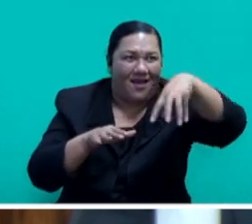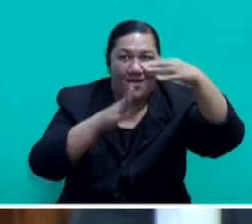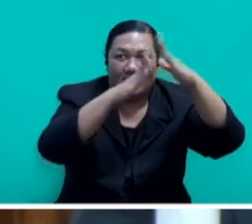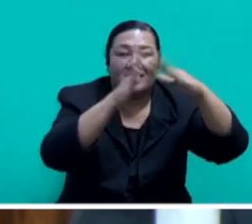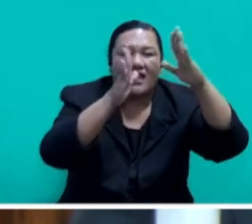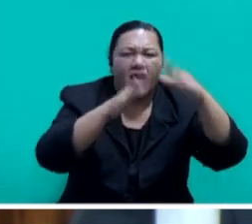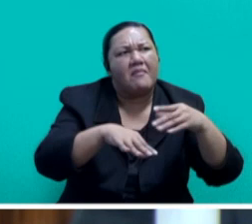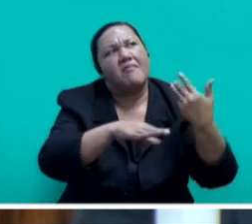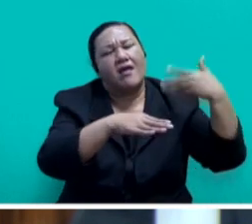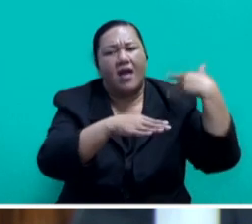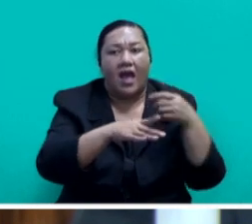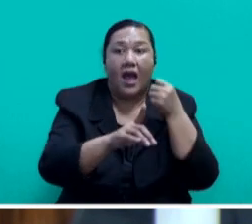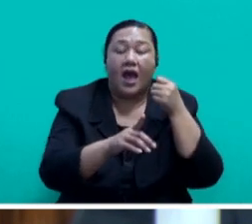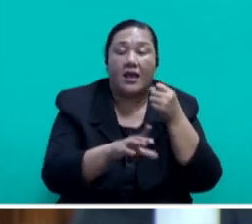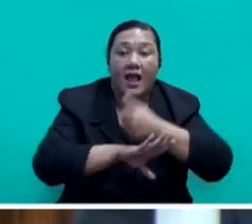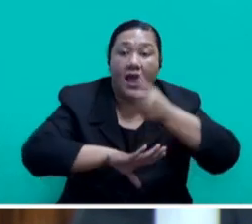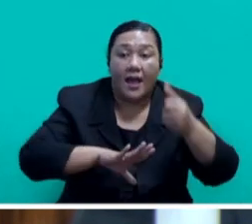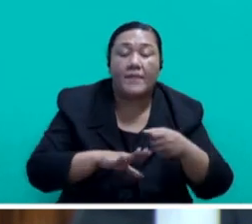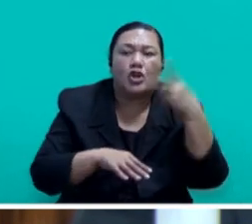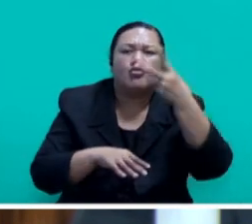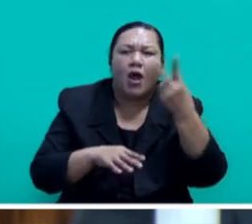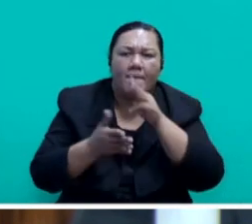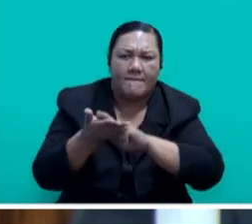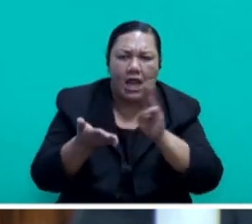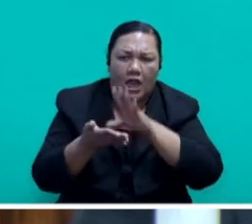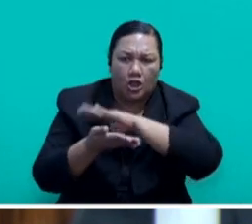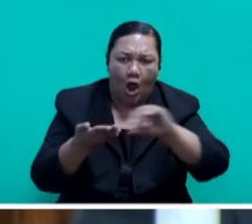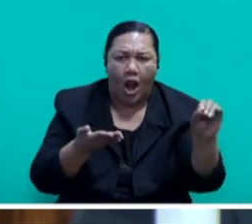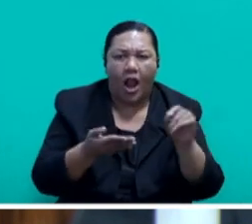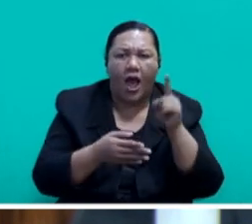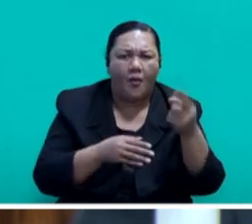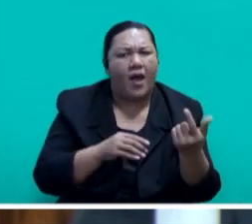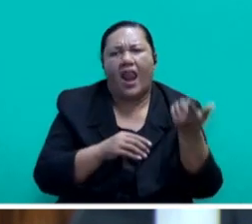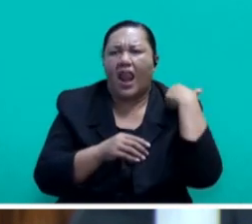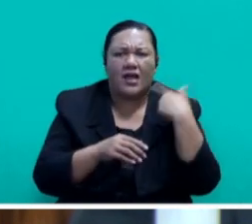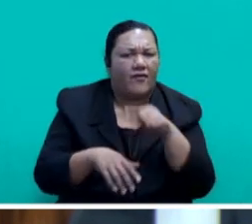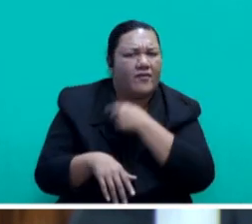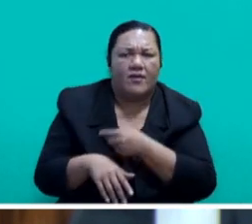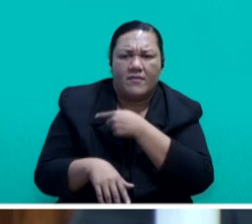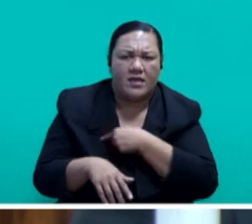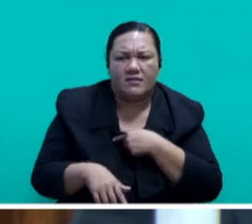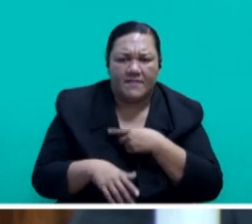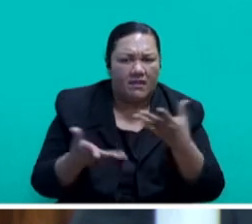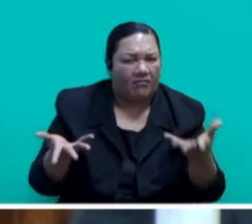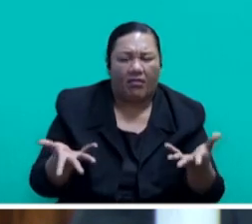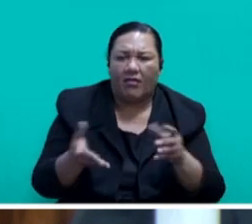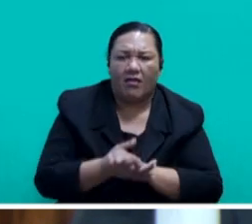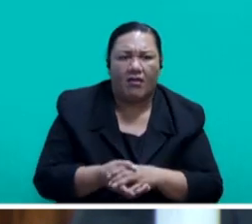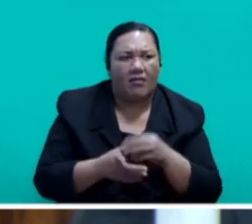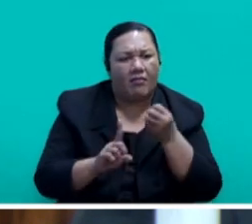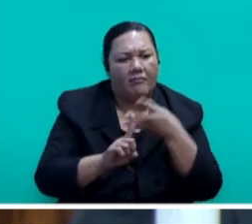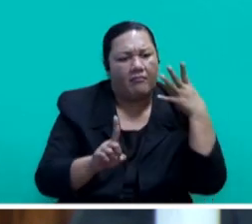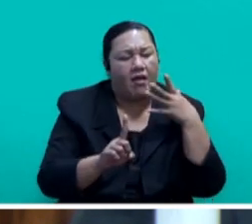government allocation of over $12 million. This showed a lack of commitment and vigor by the previous government, which